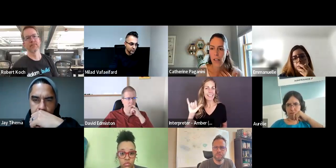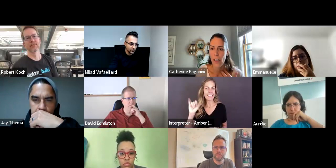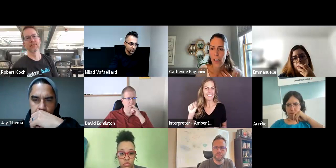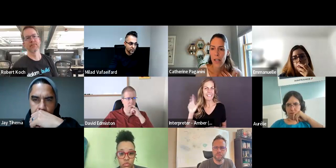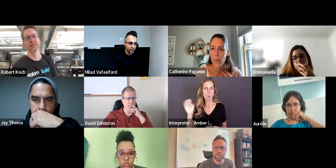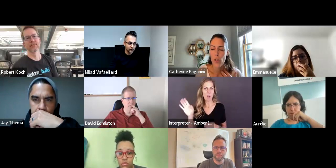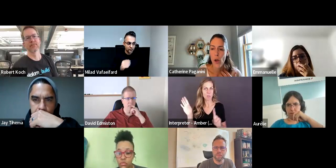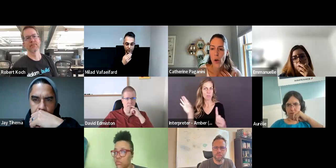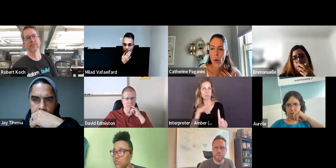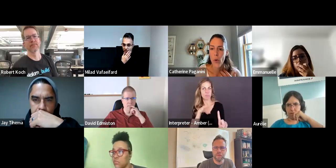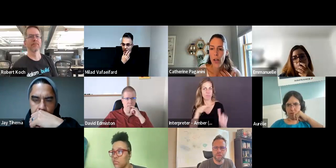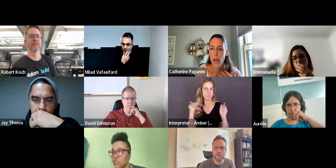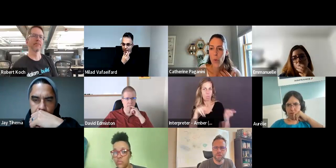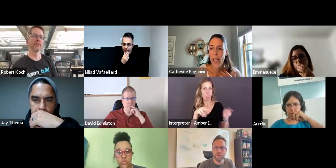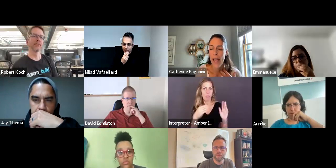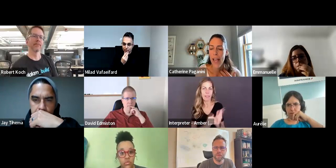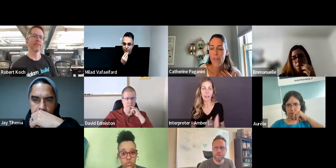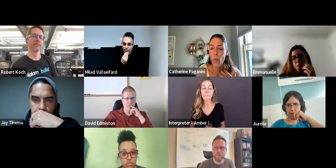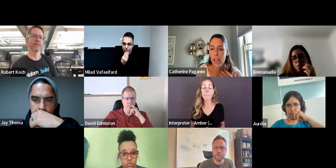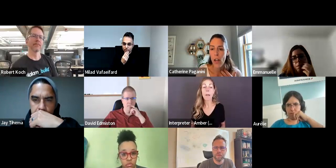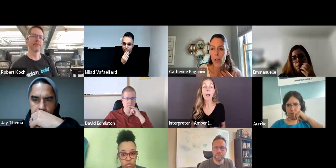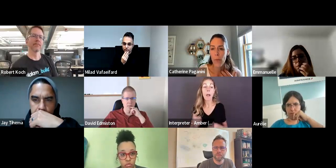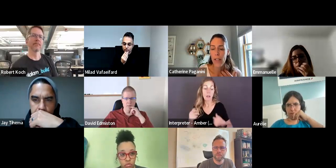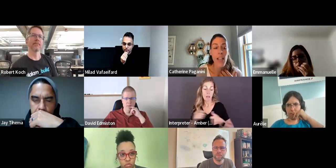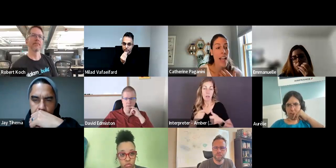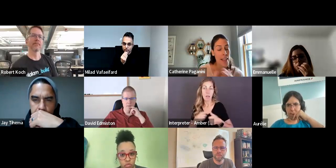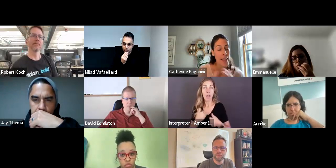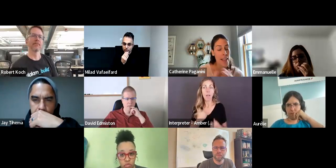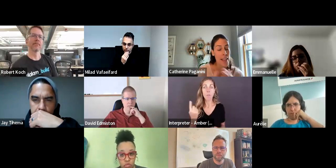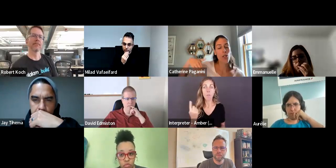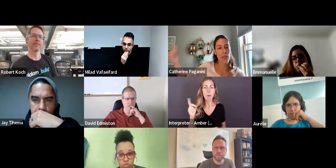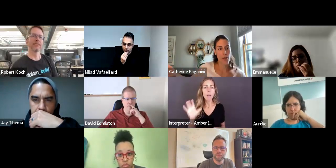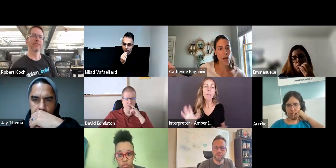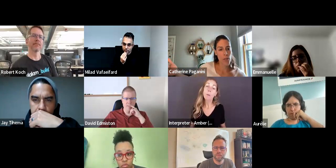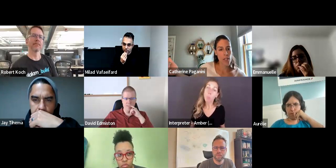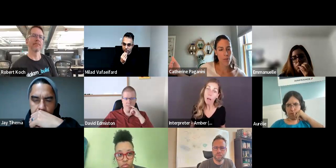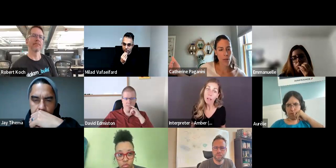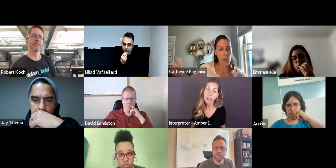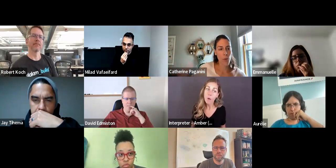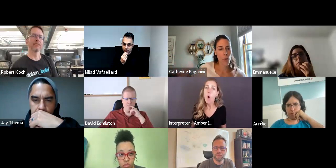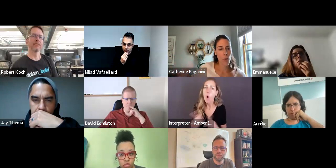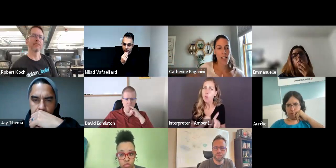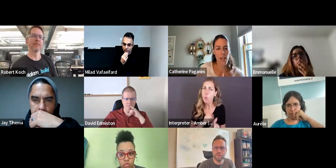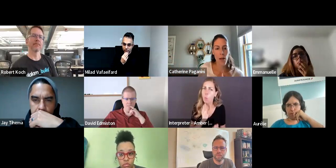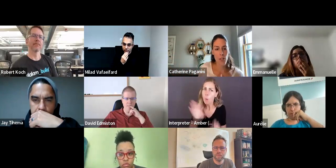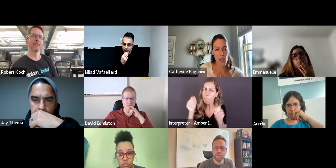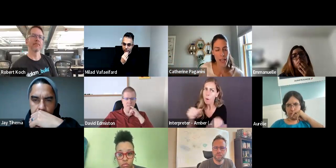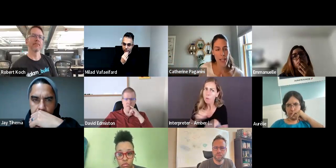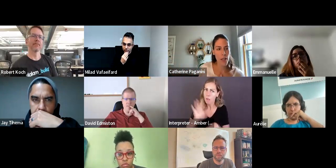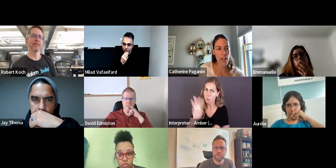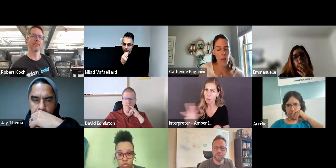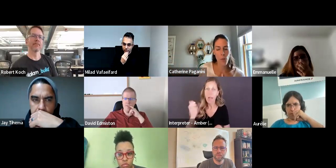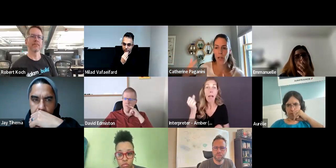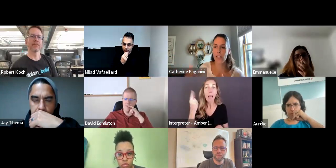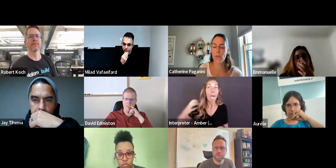again. So we have one document, and this will also live on the website, right? We don't have anything